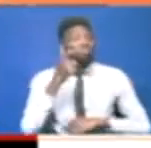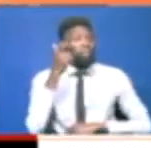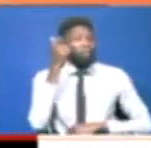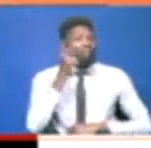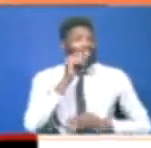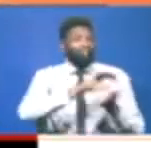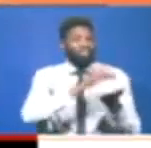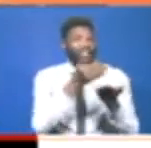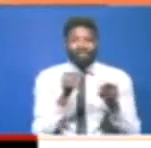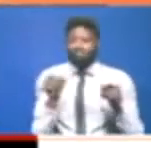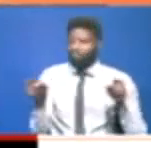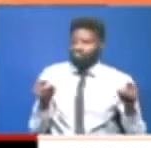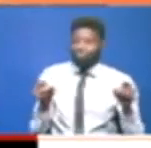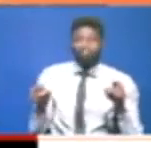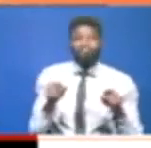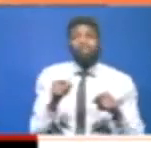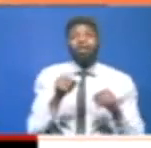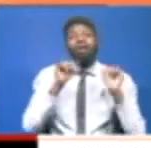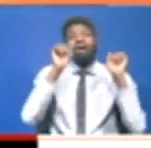would you advise someone?